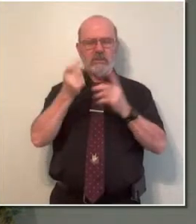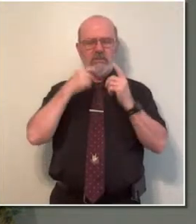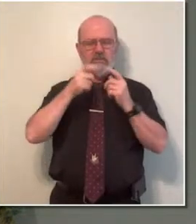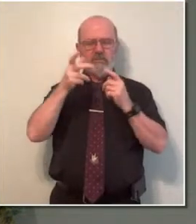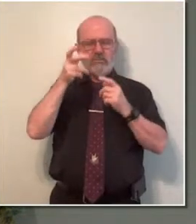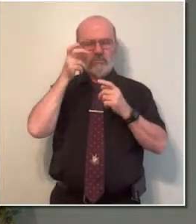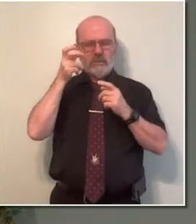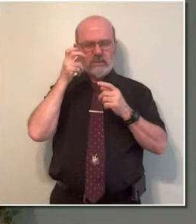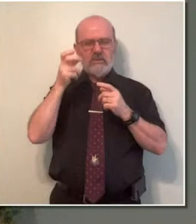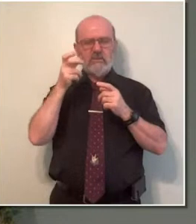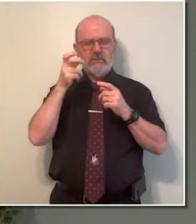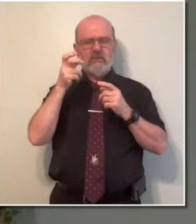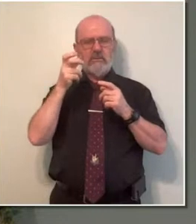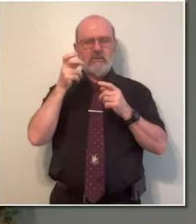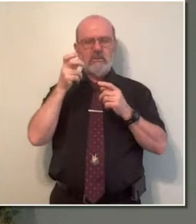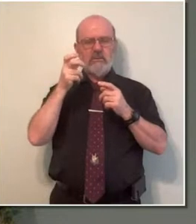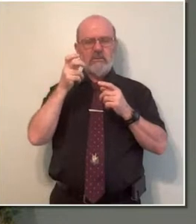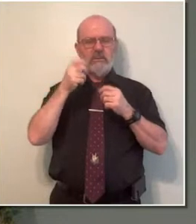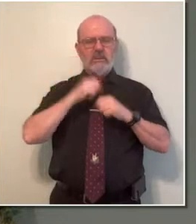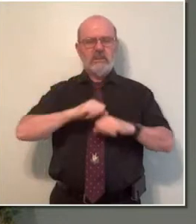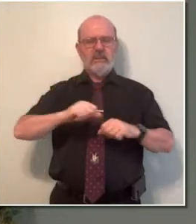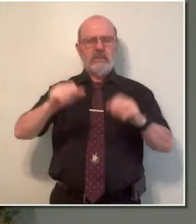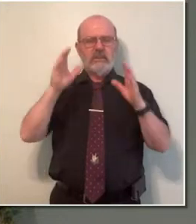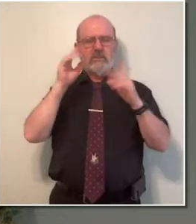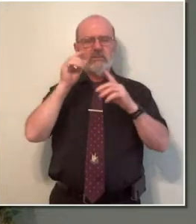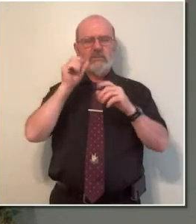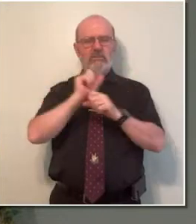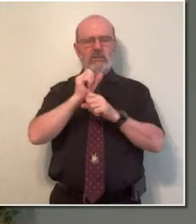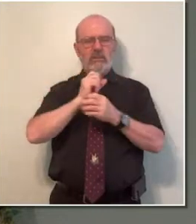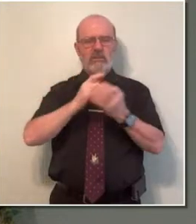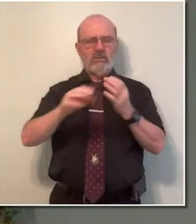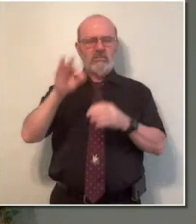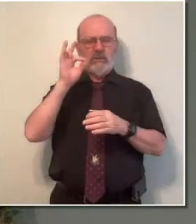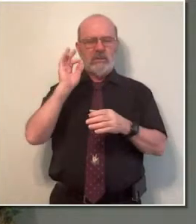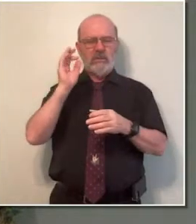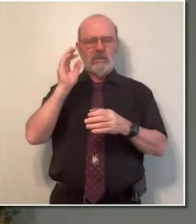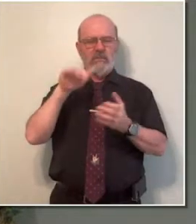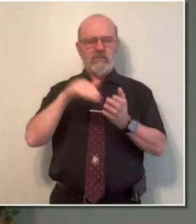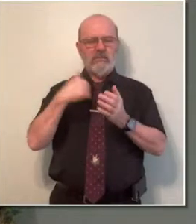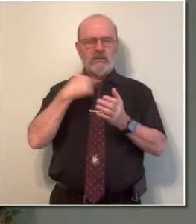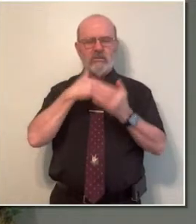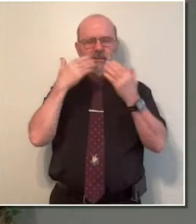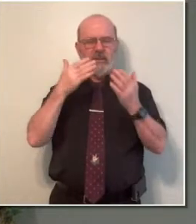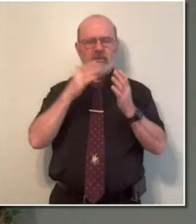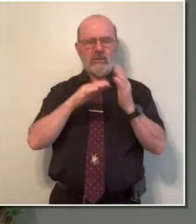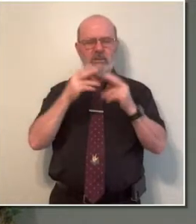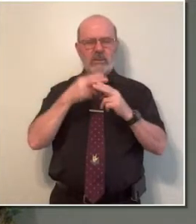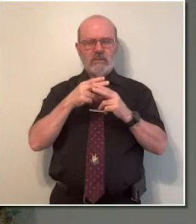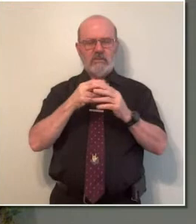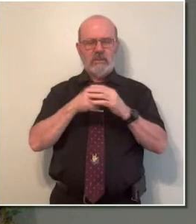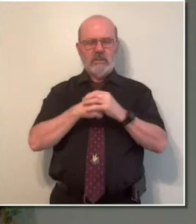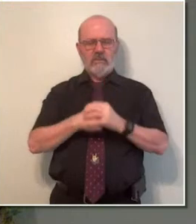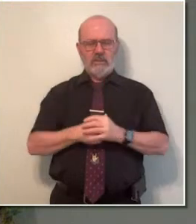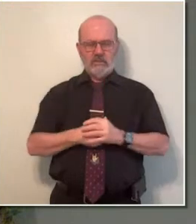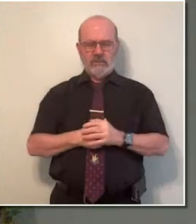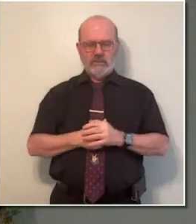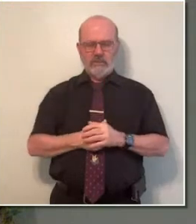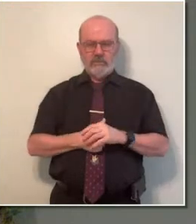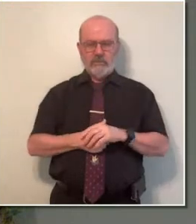hear and a yieldedness to the work of the Spirit in our midst. And we'll thank you in Jesus' name. Amen.